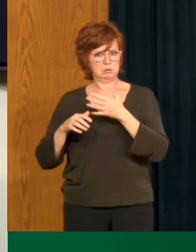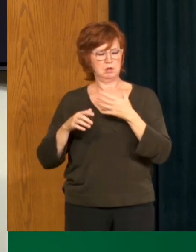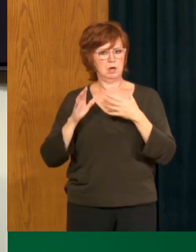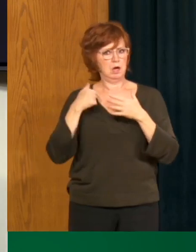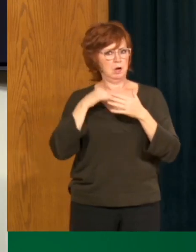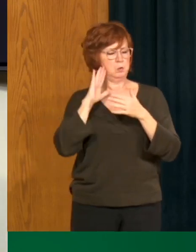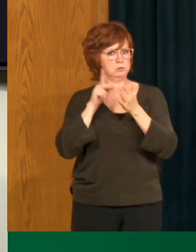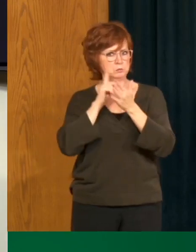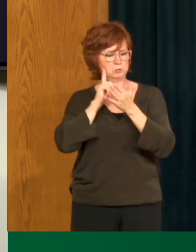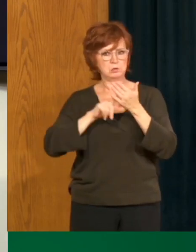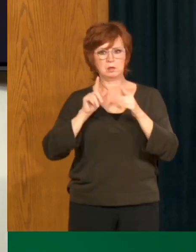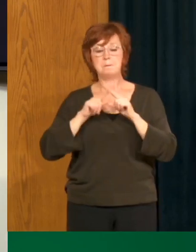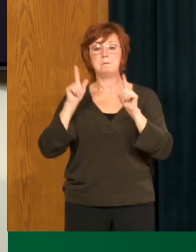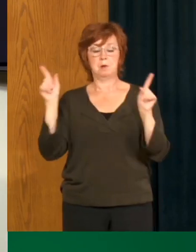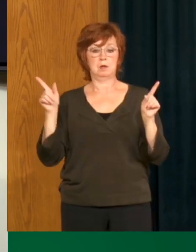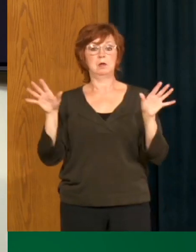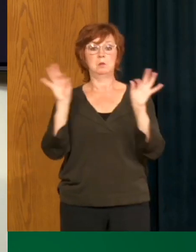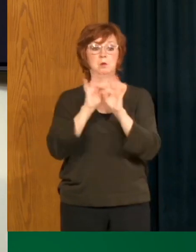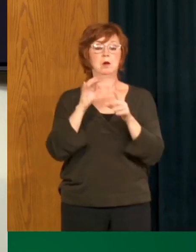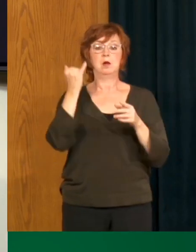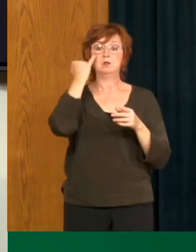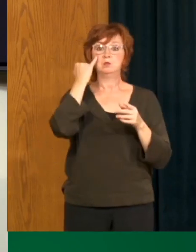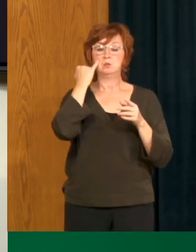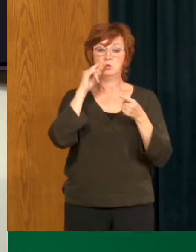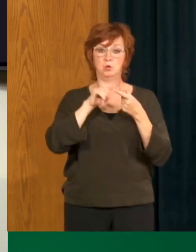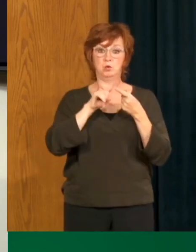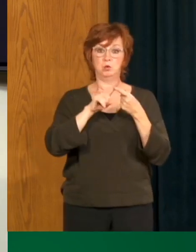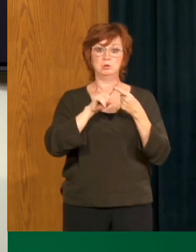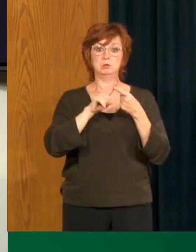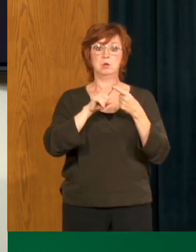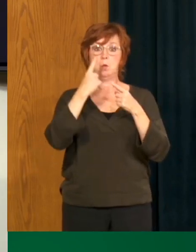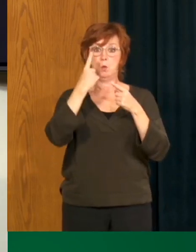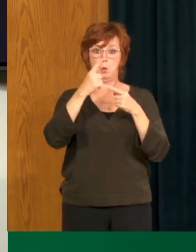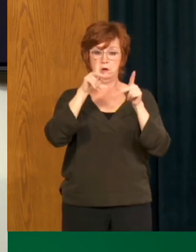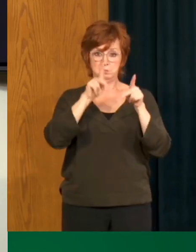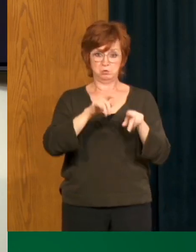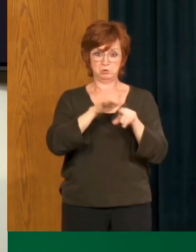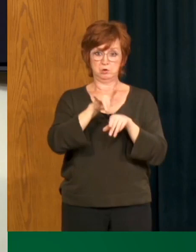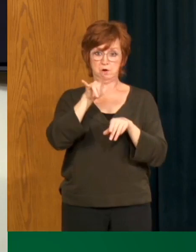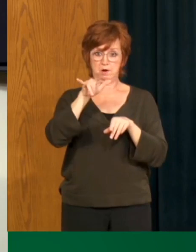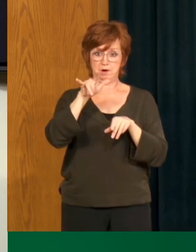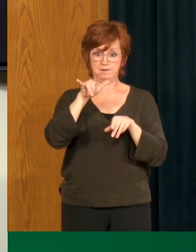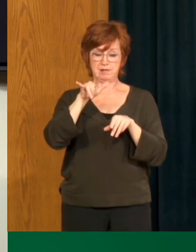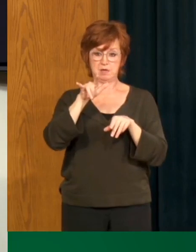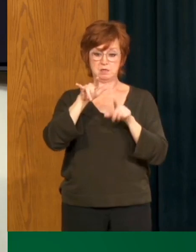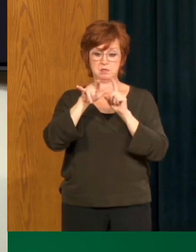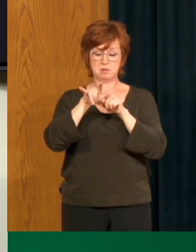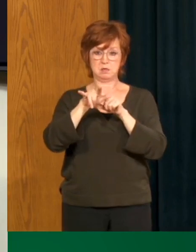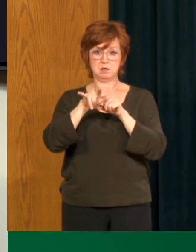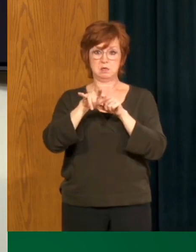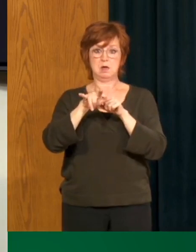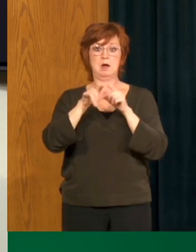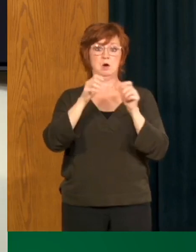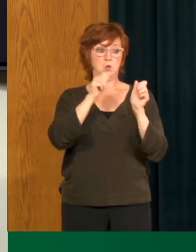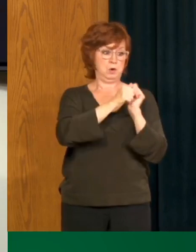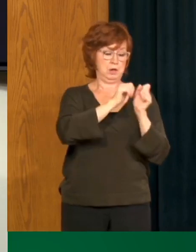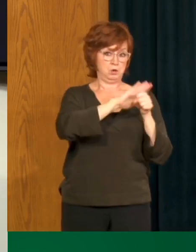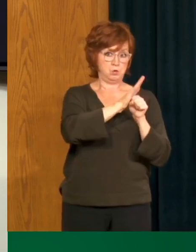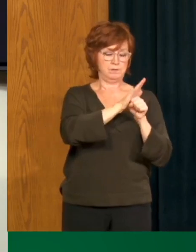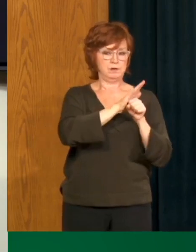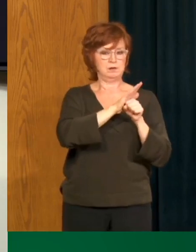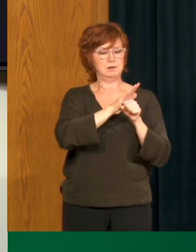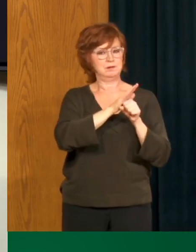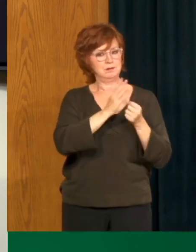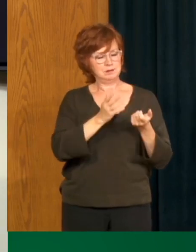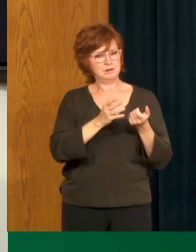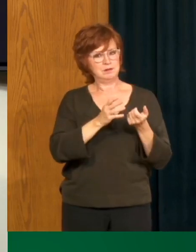if there is a case on a flight, international or domestic, the risk of transmission is lower because everyone is